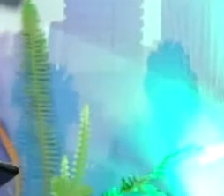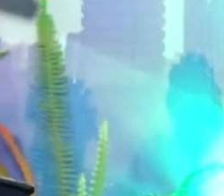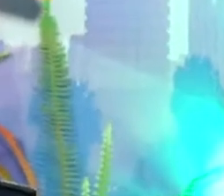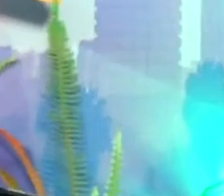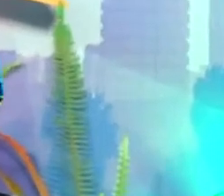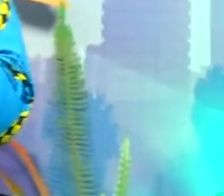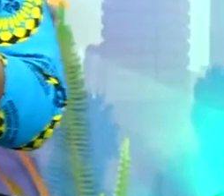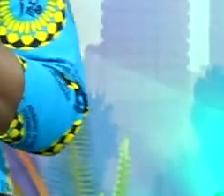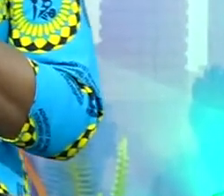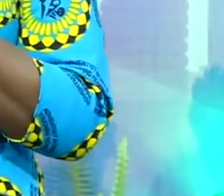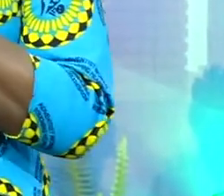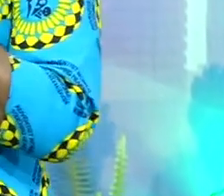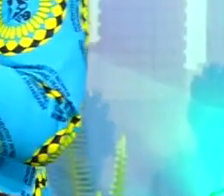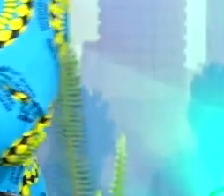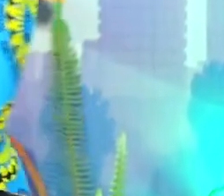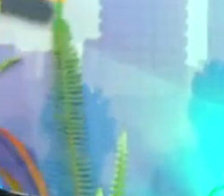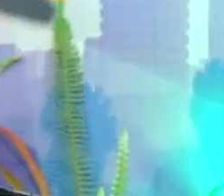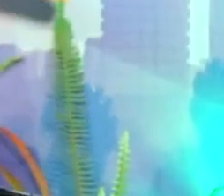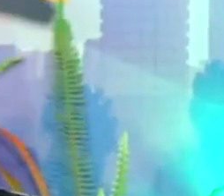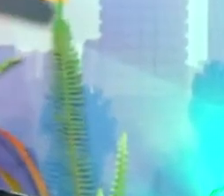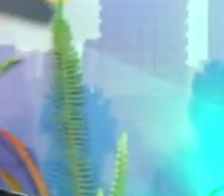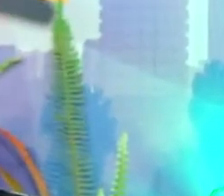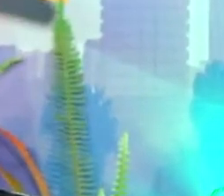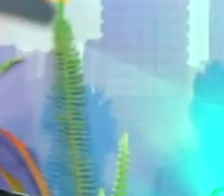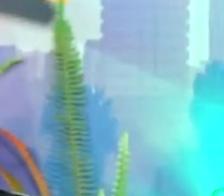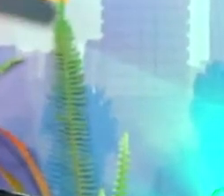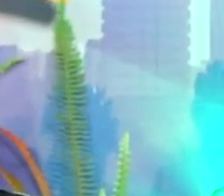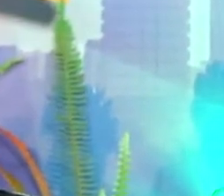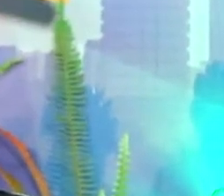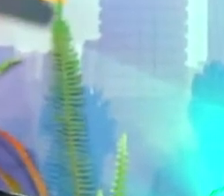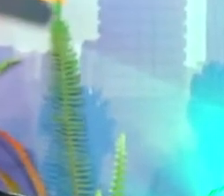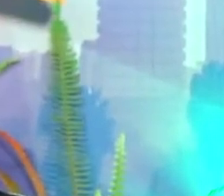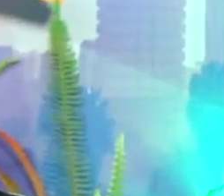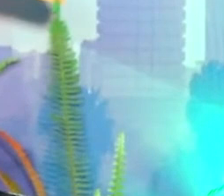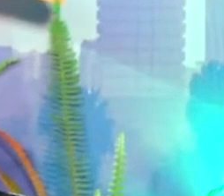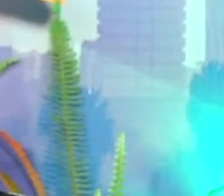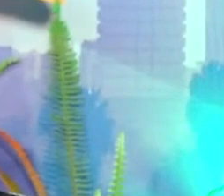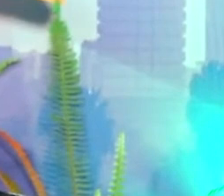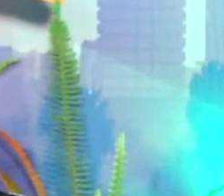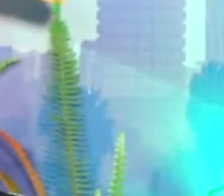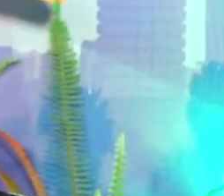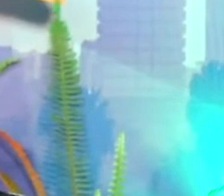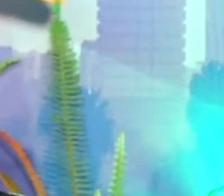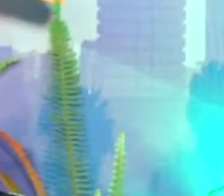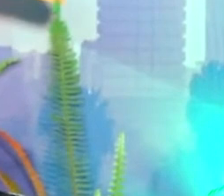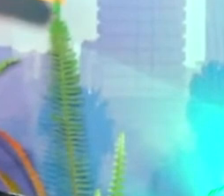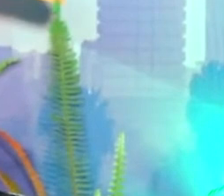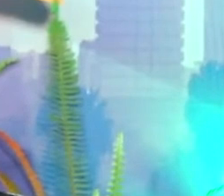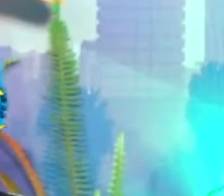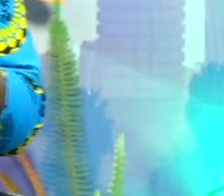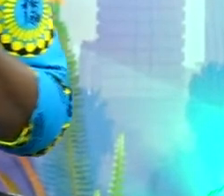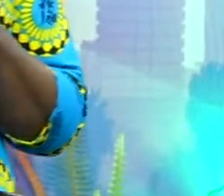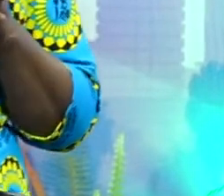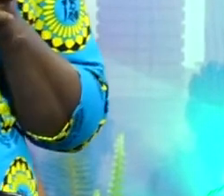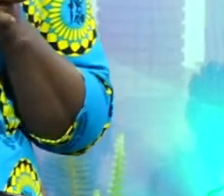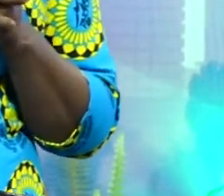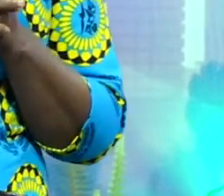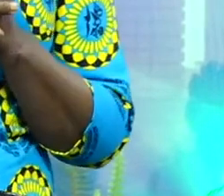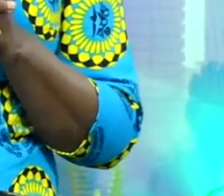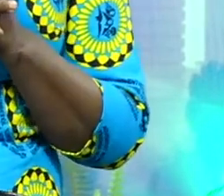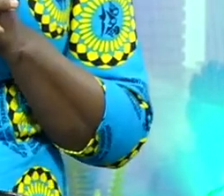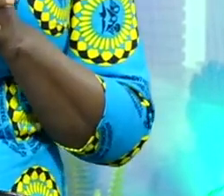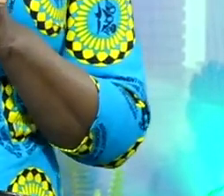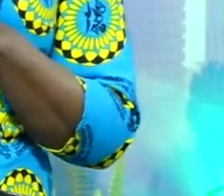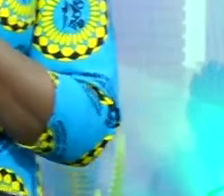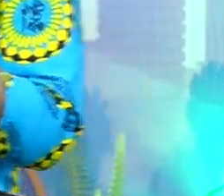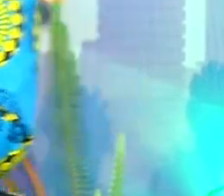Happy Sabbath. Happy day. God is good. And all the time.